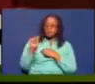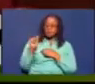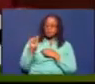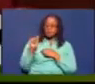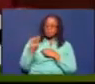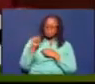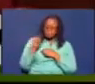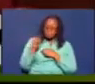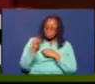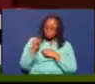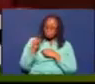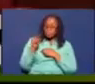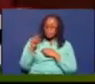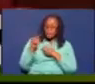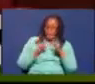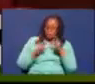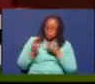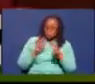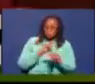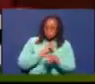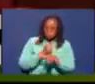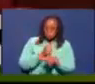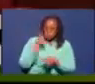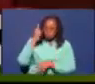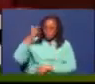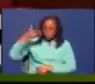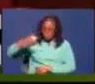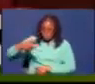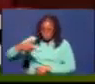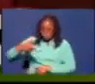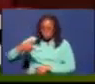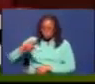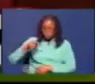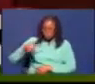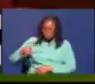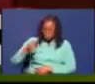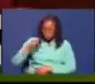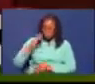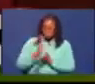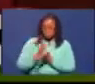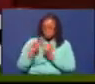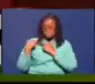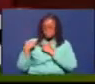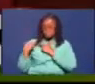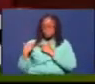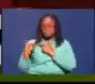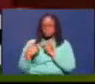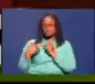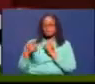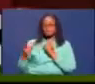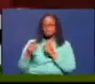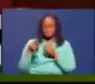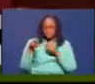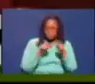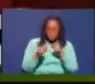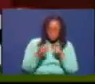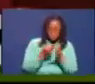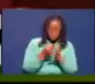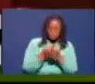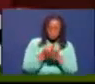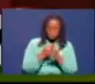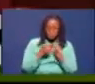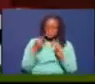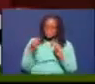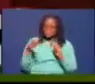has the mandate to actually regulate the prices, but is it only regulating the prices using some